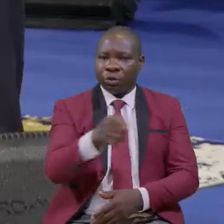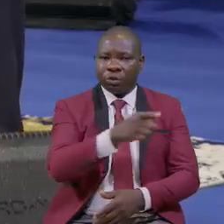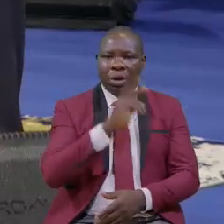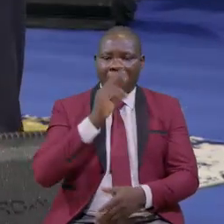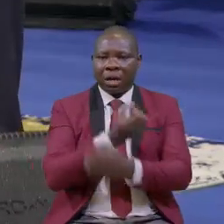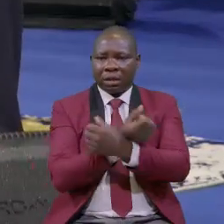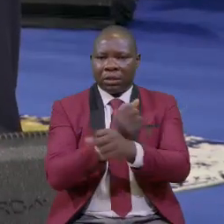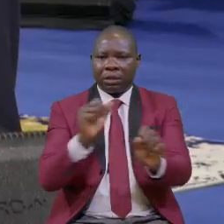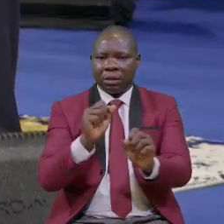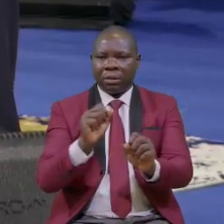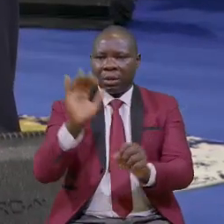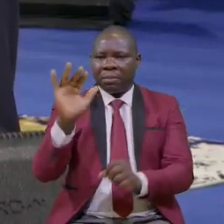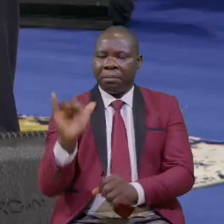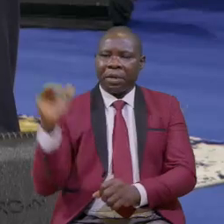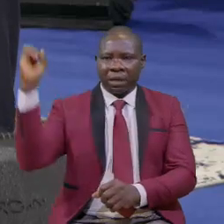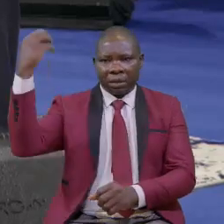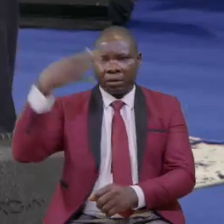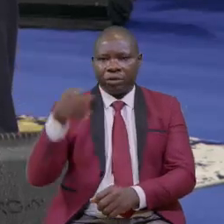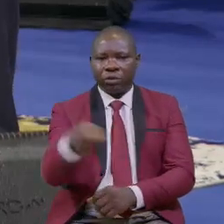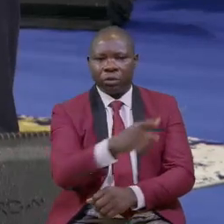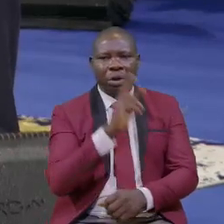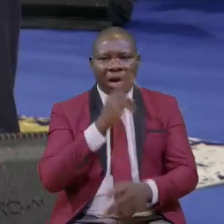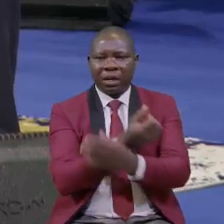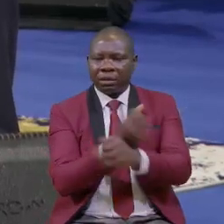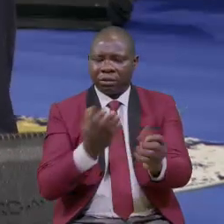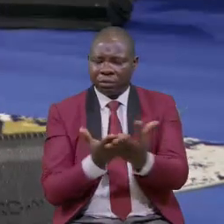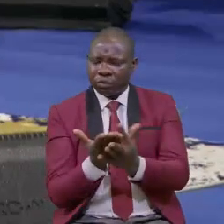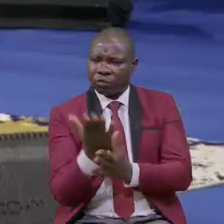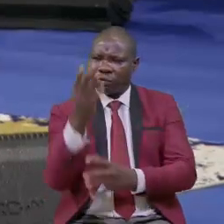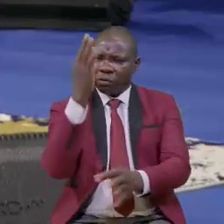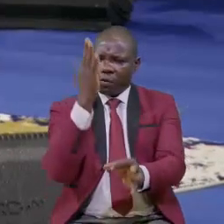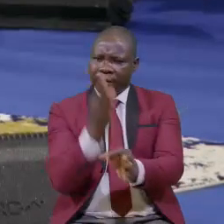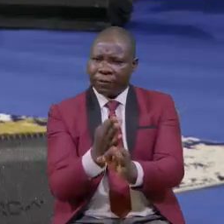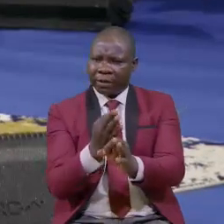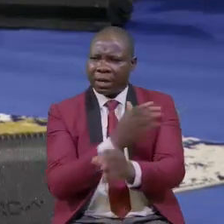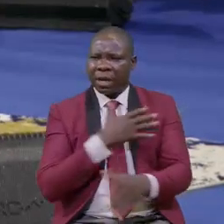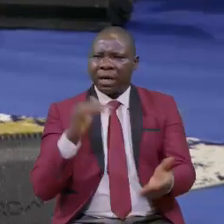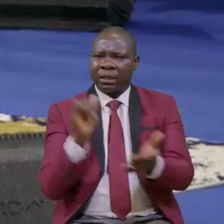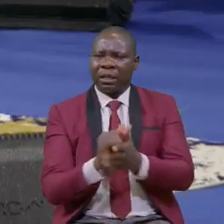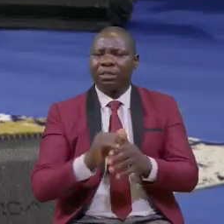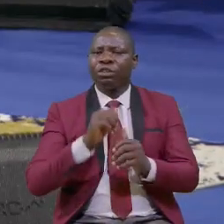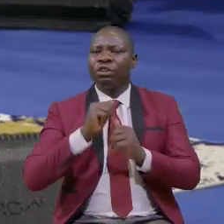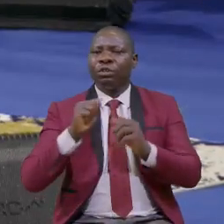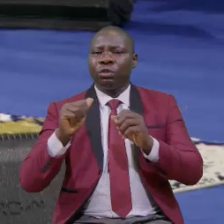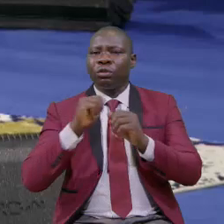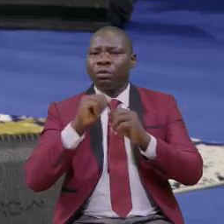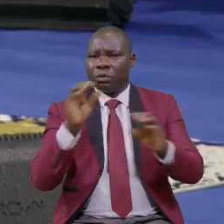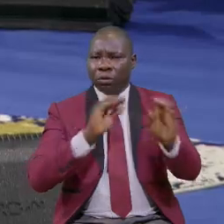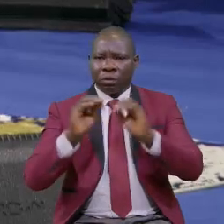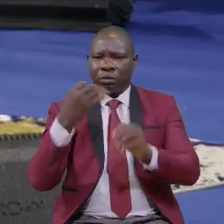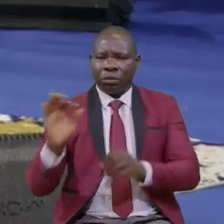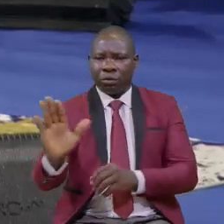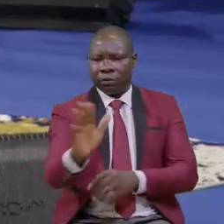By grace are you saved through faith, and that not of